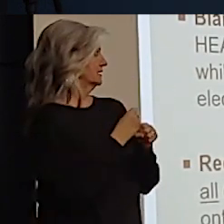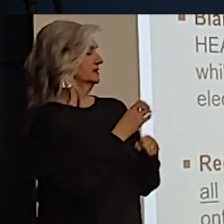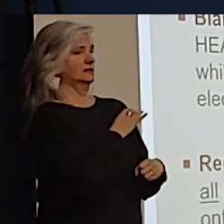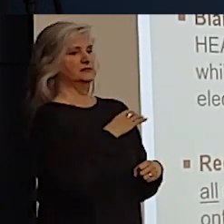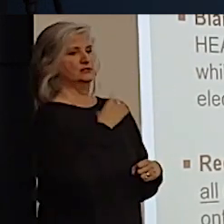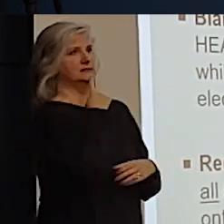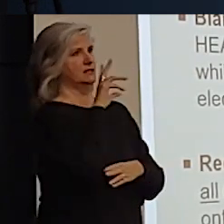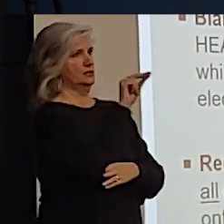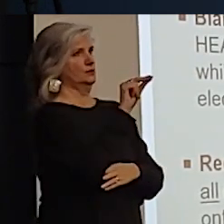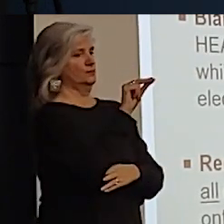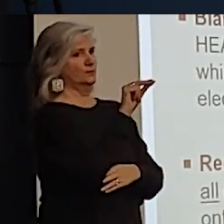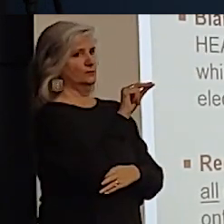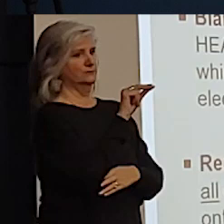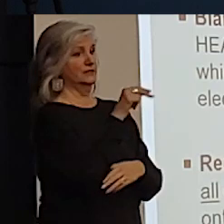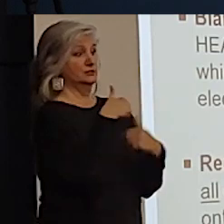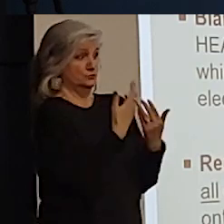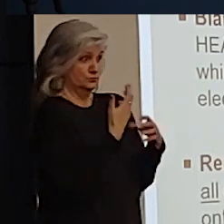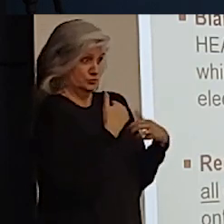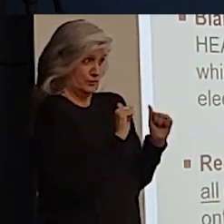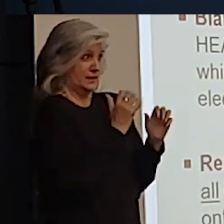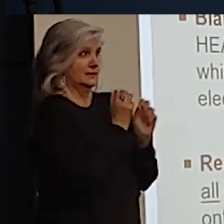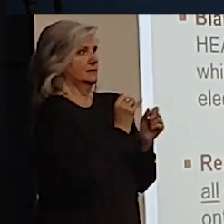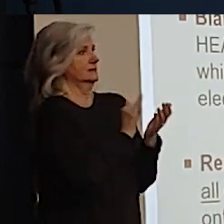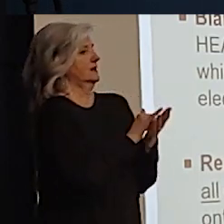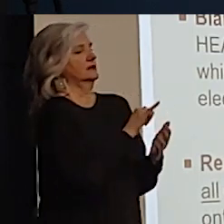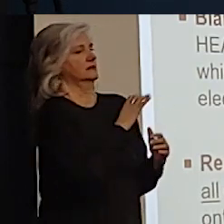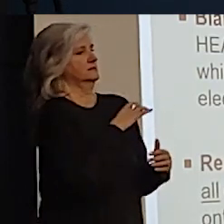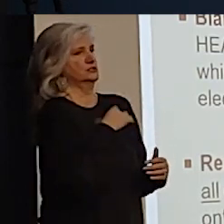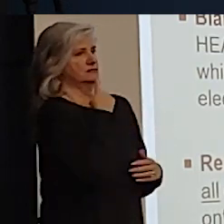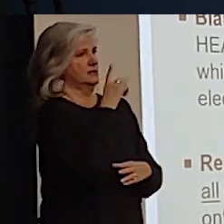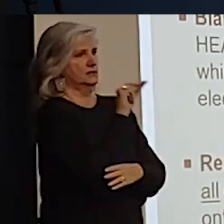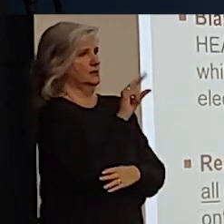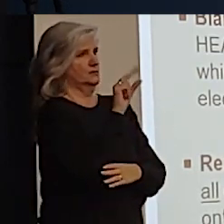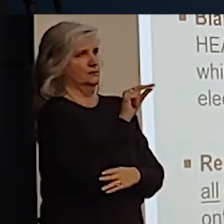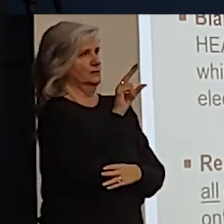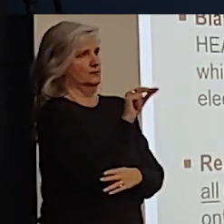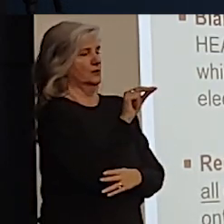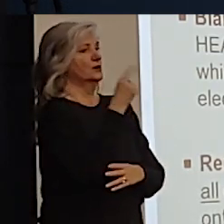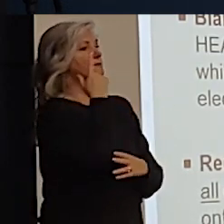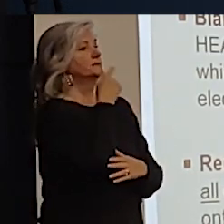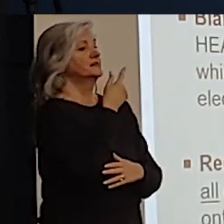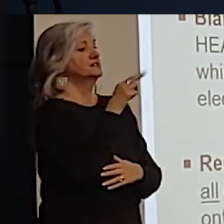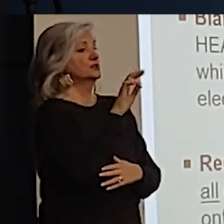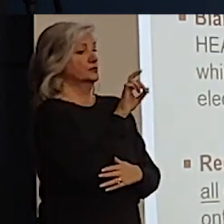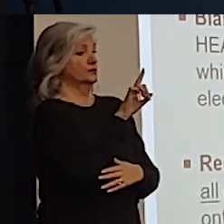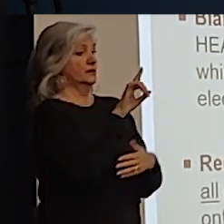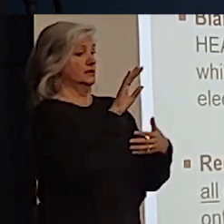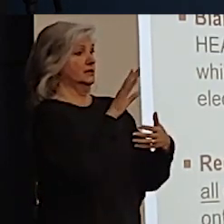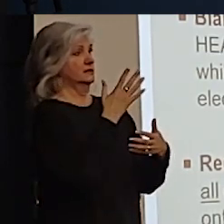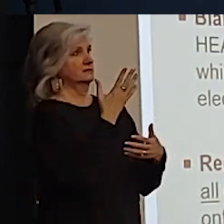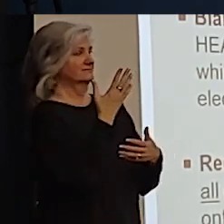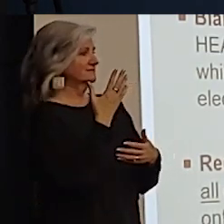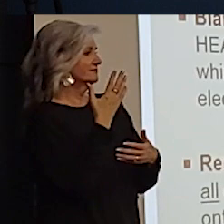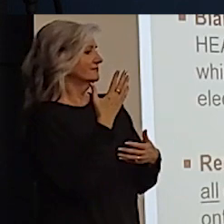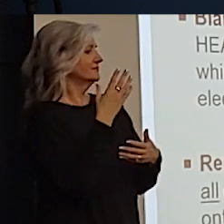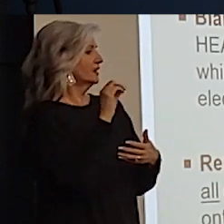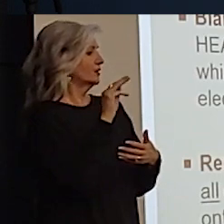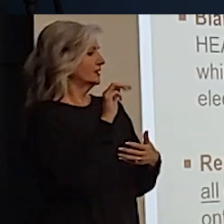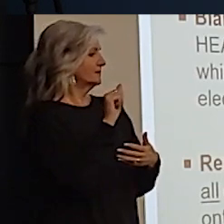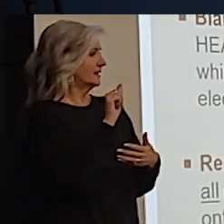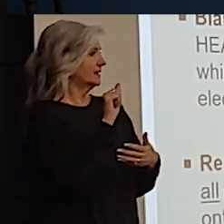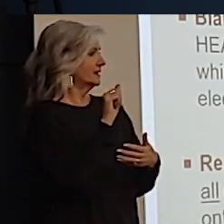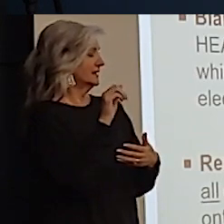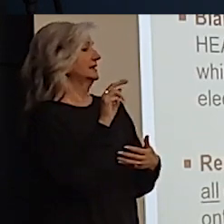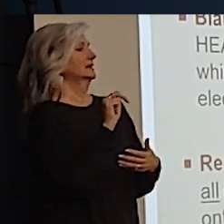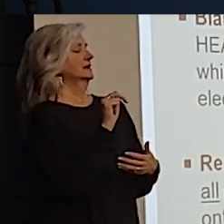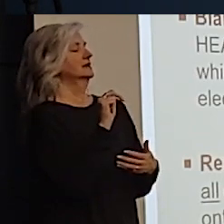no. No, no, no, because grid maintenance, upgrades, O&M, that's the